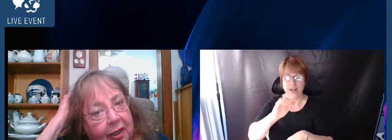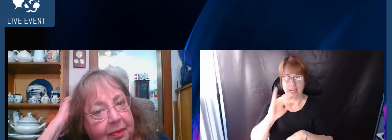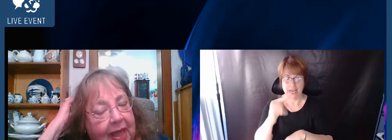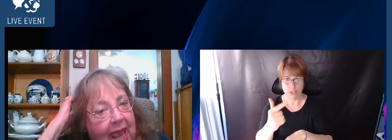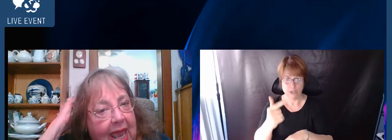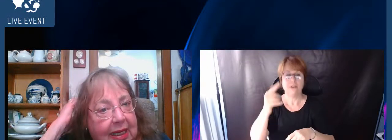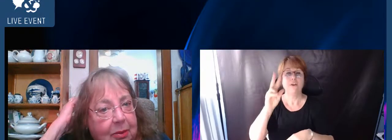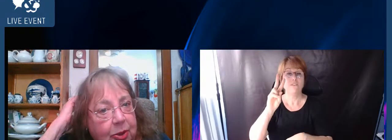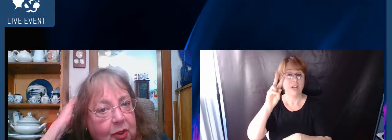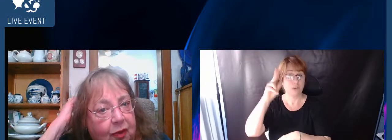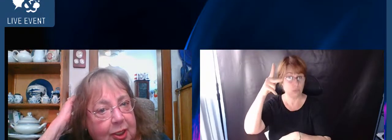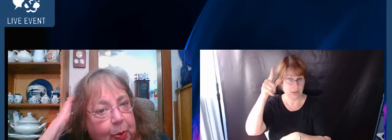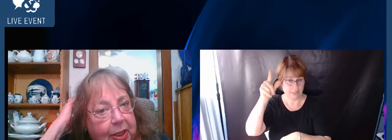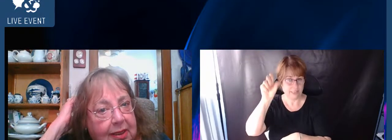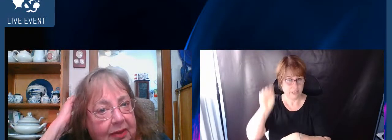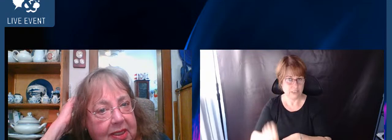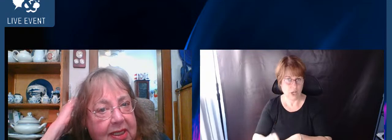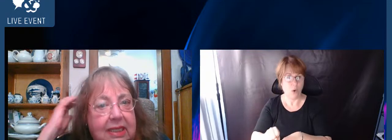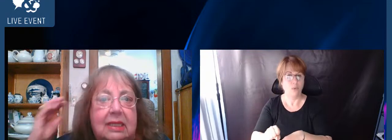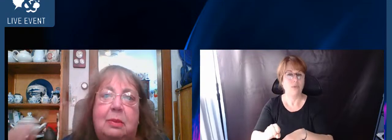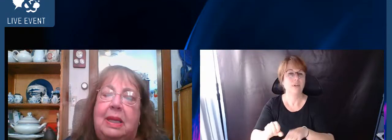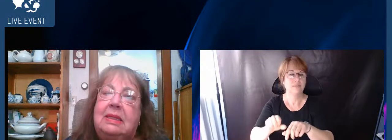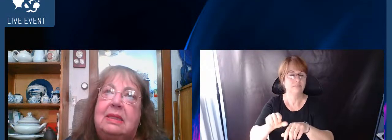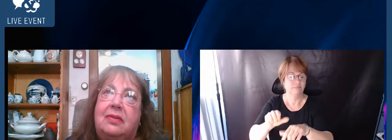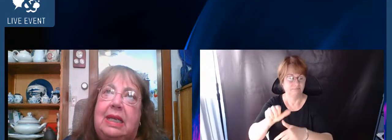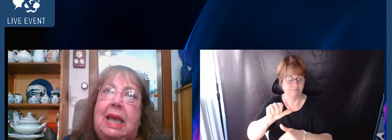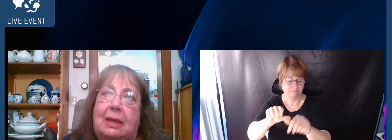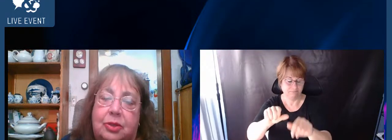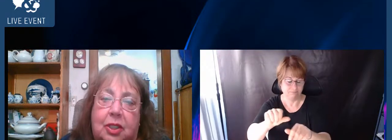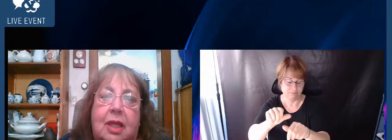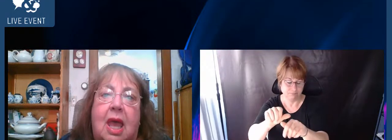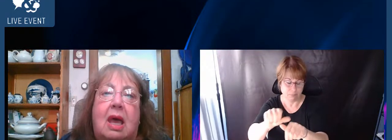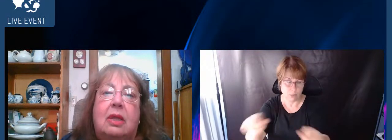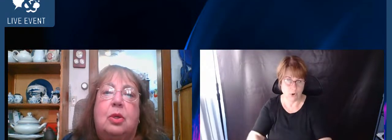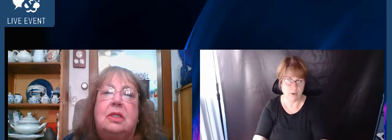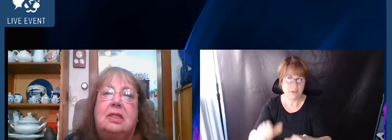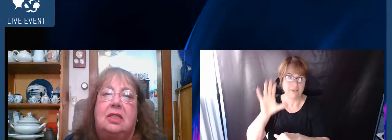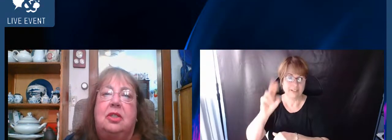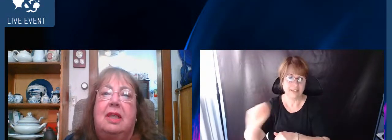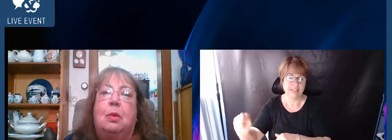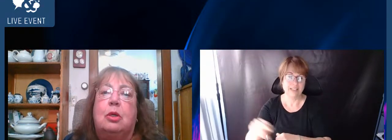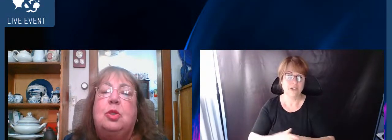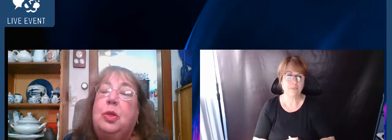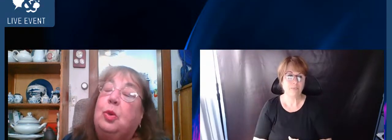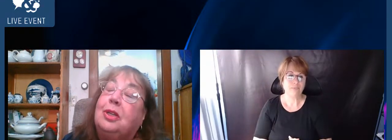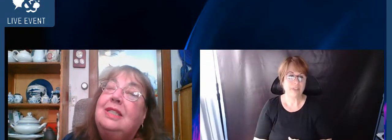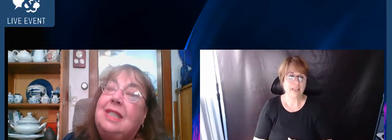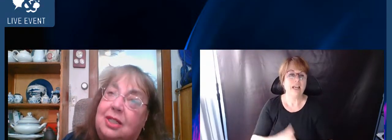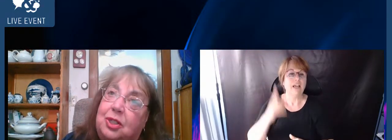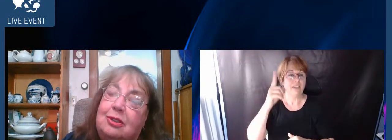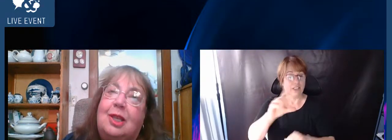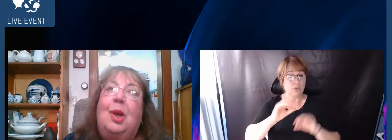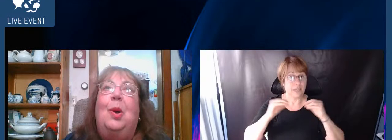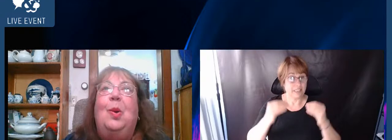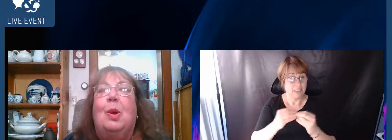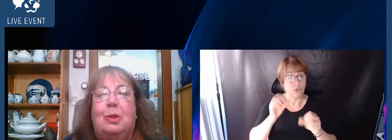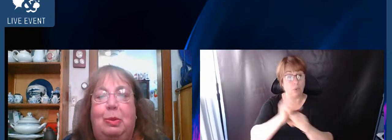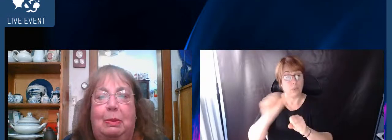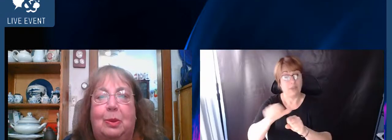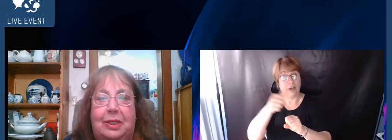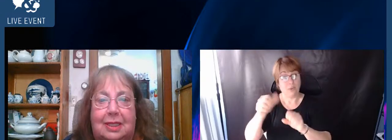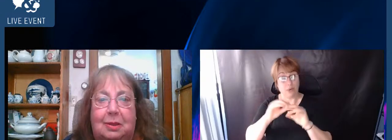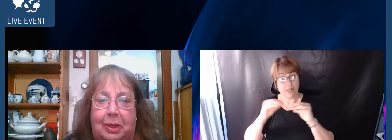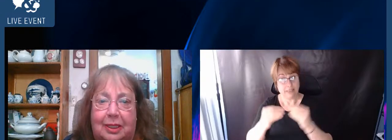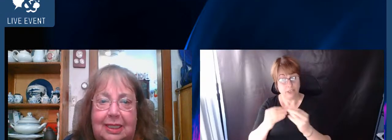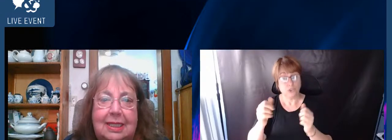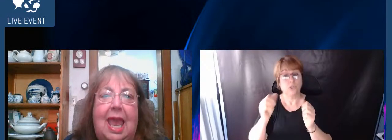president there. And I am also vice president on the State Independent Living Council, an organization that works with organizations who work with